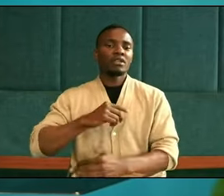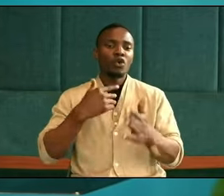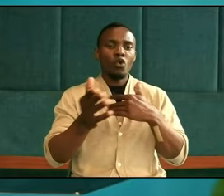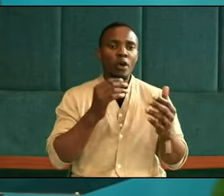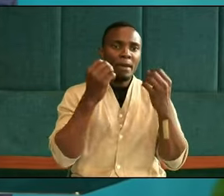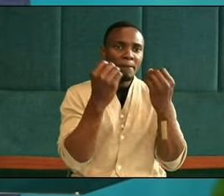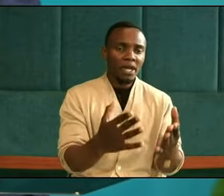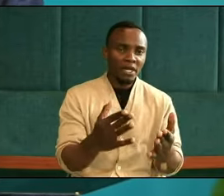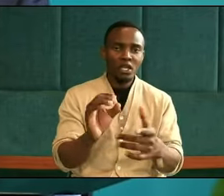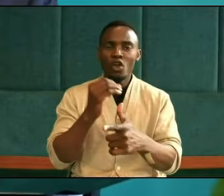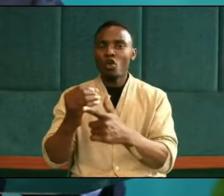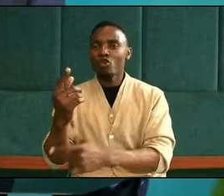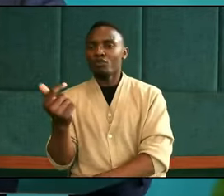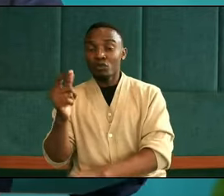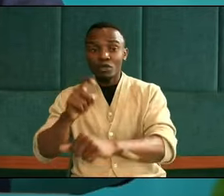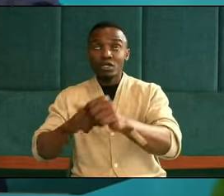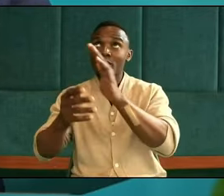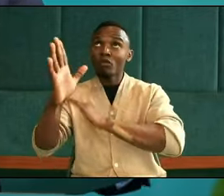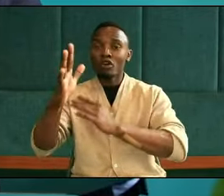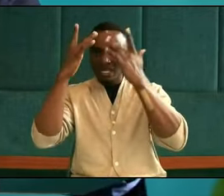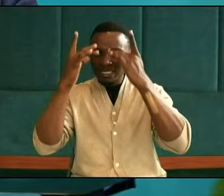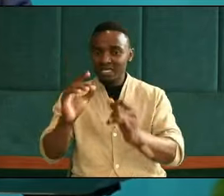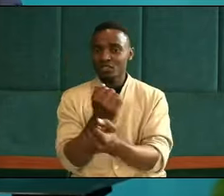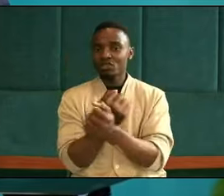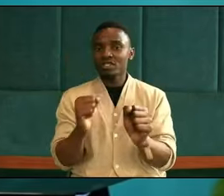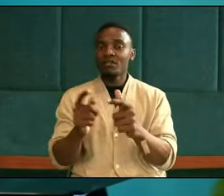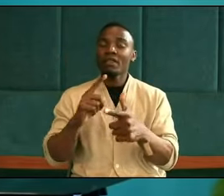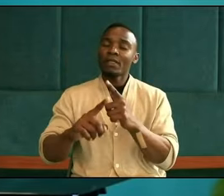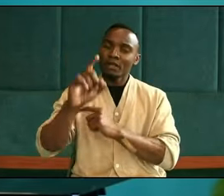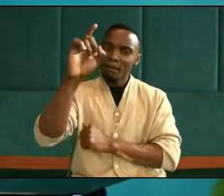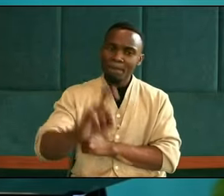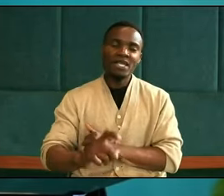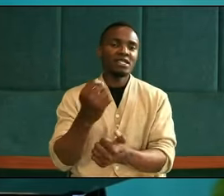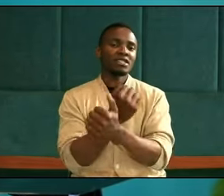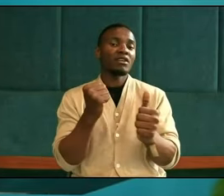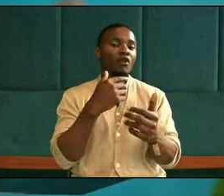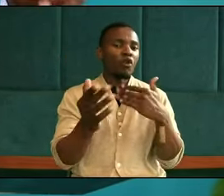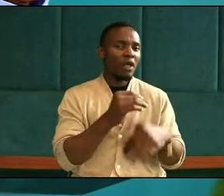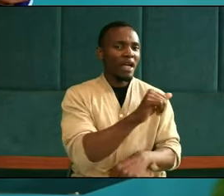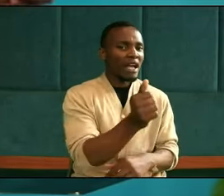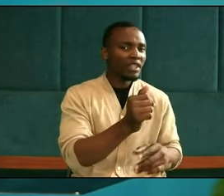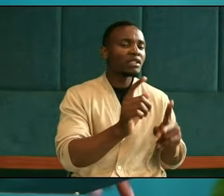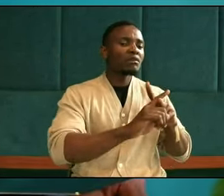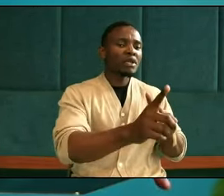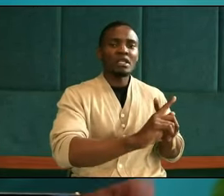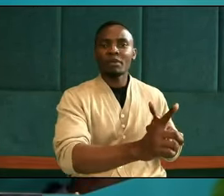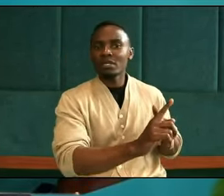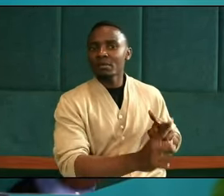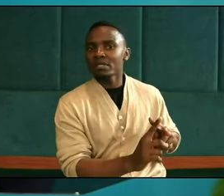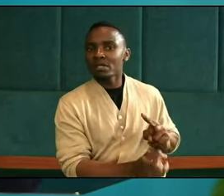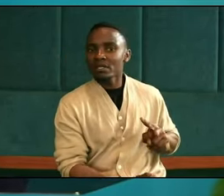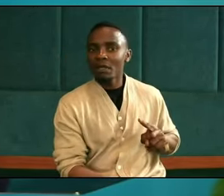When God decides to save, he will save. Even if the others run away, if the others would